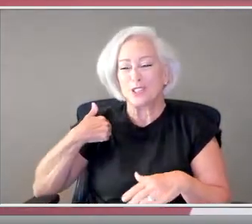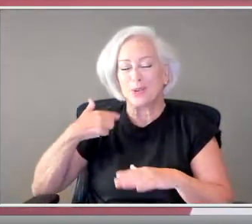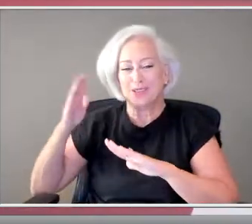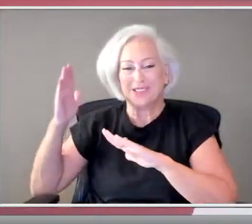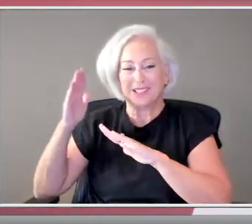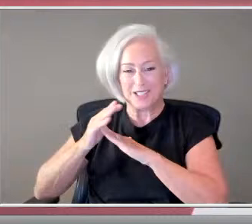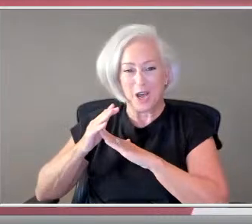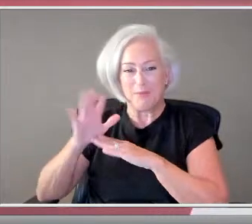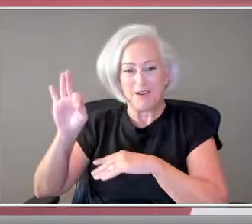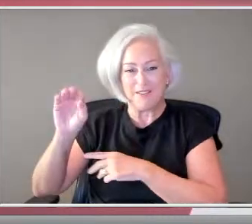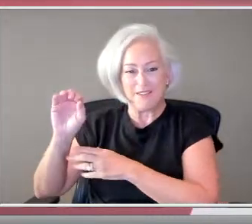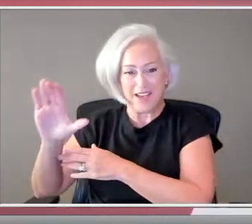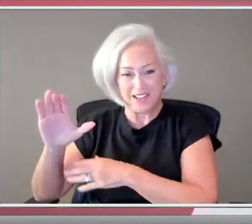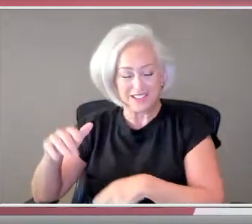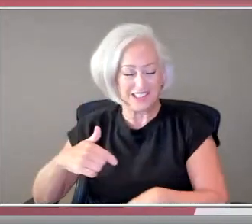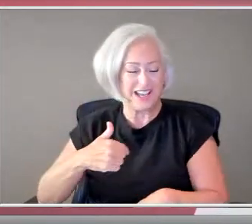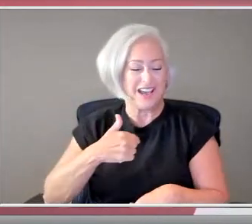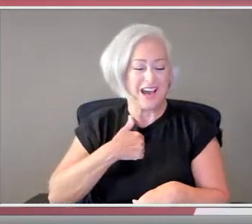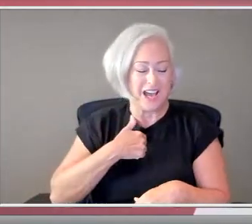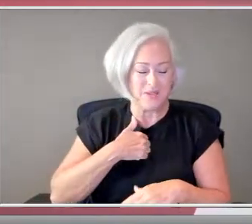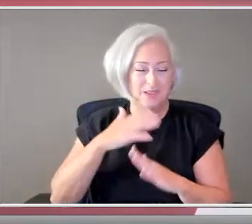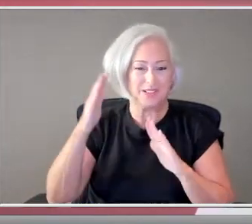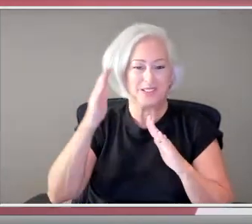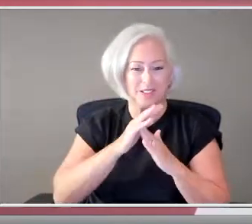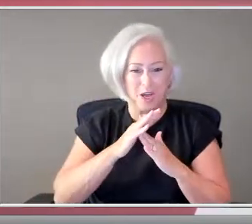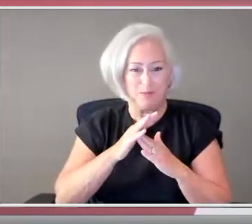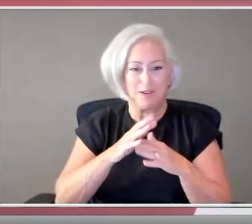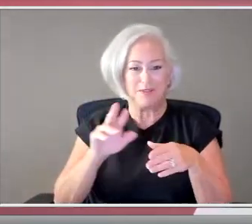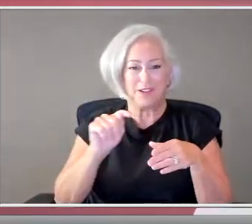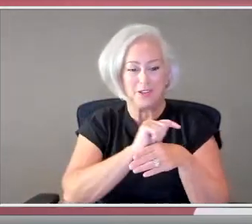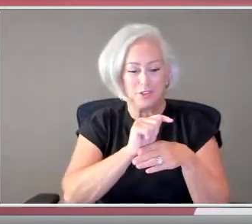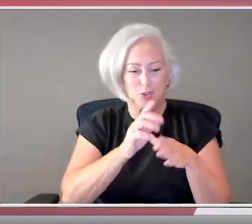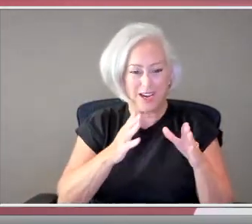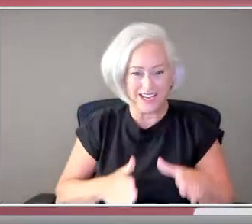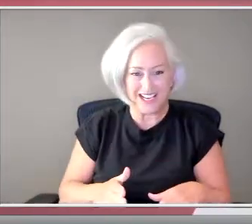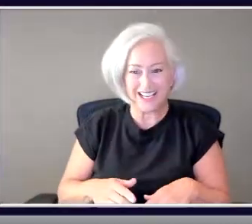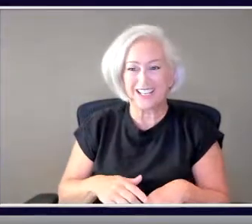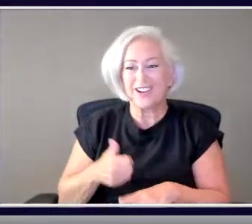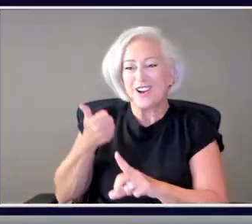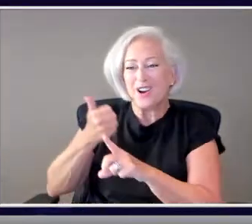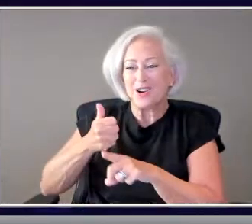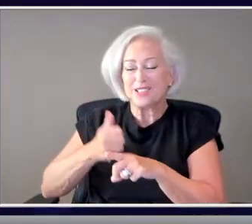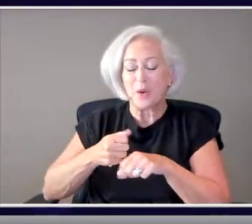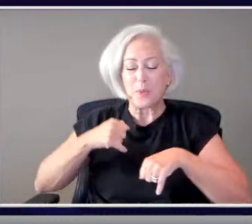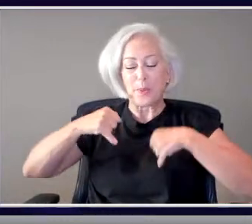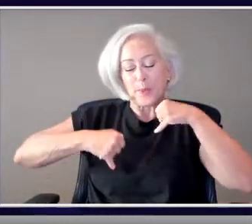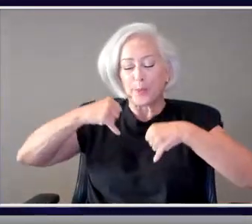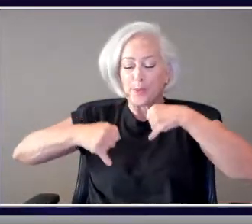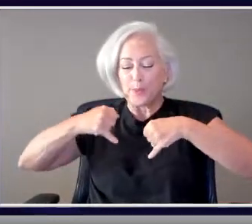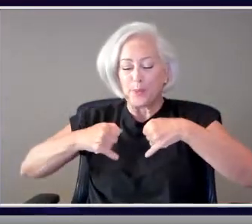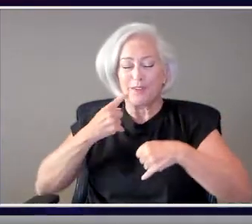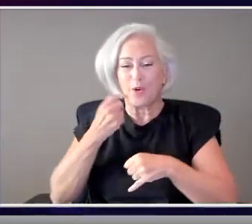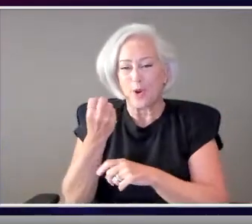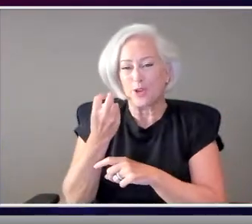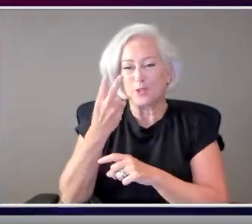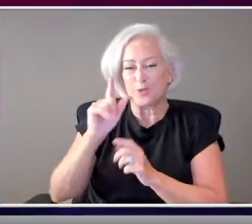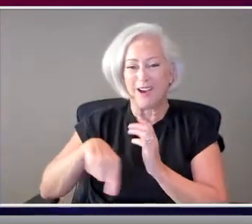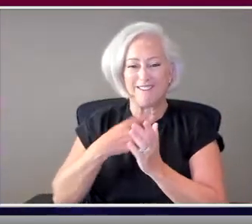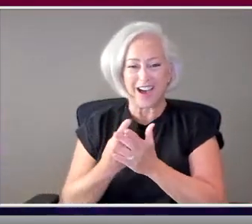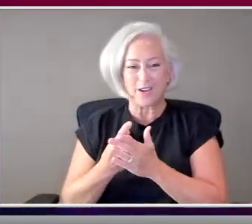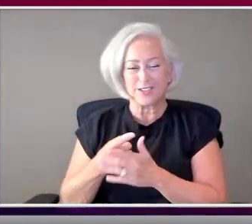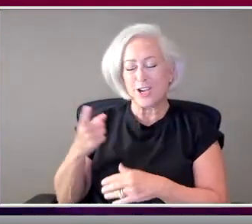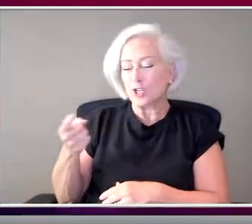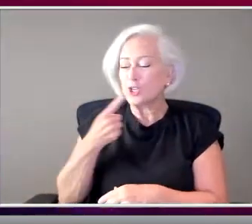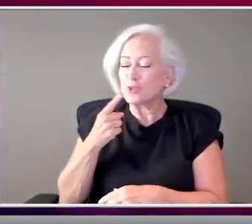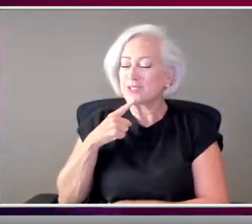kind of good, and Carol always walked around. She wore 4-inch heels on 12 hours of rounds. I mean, you're calling her Carol. We call her Dr.